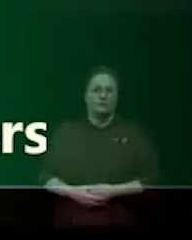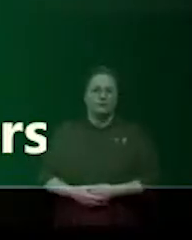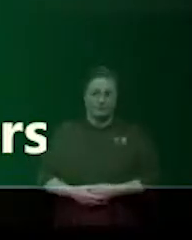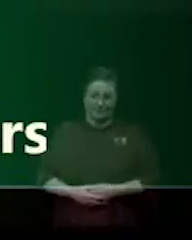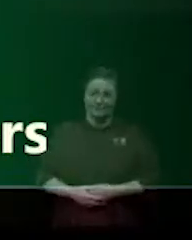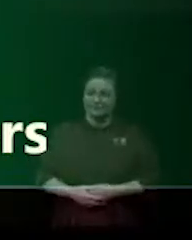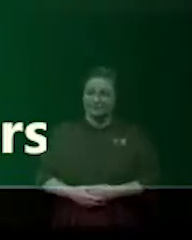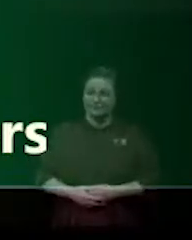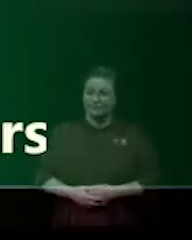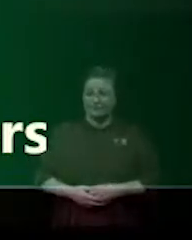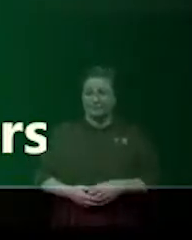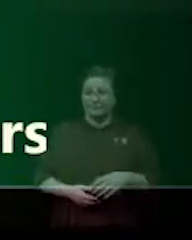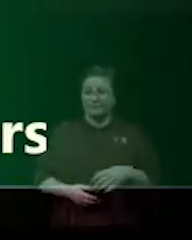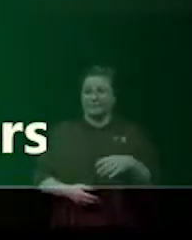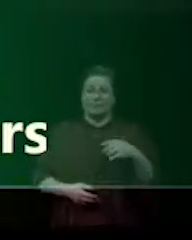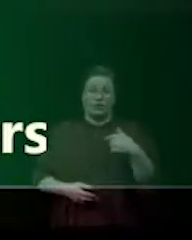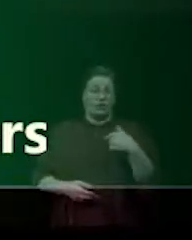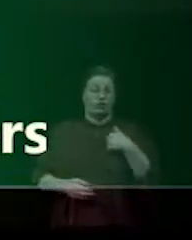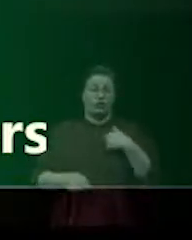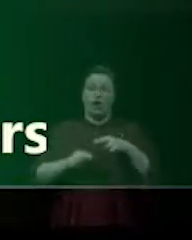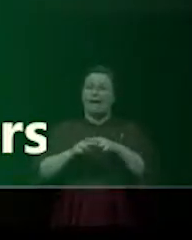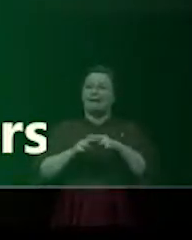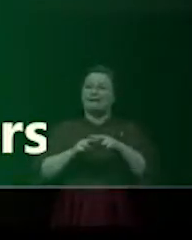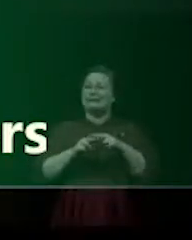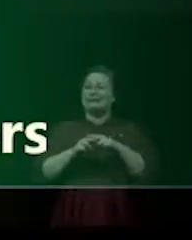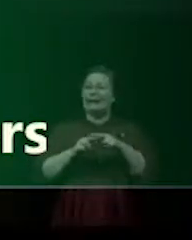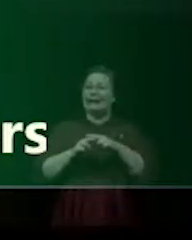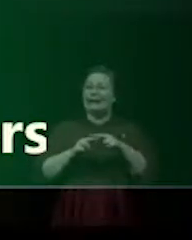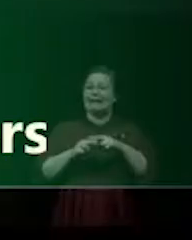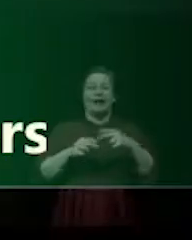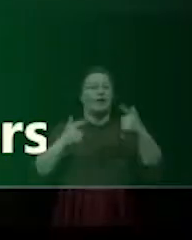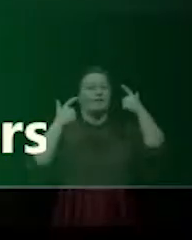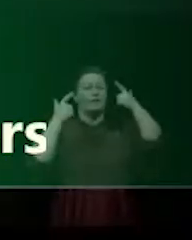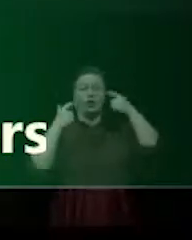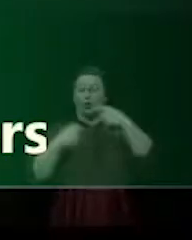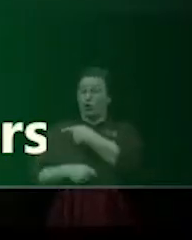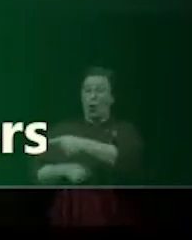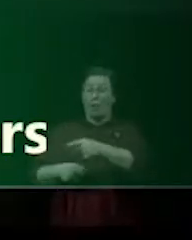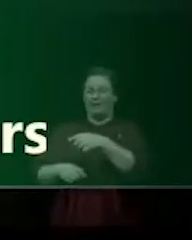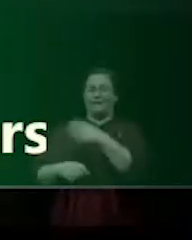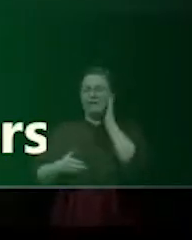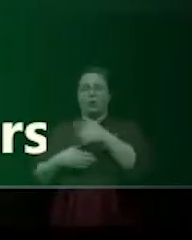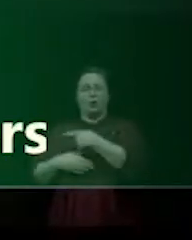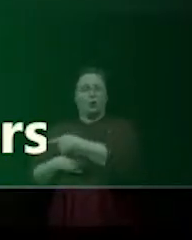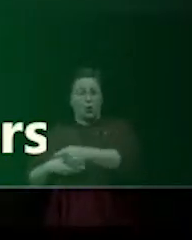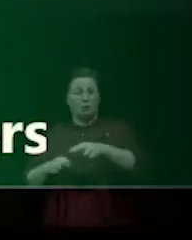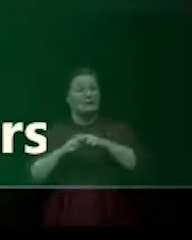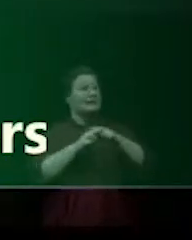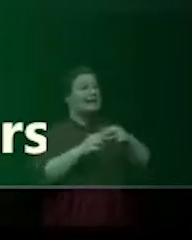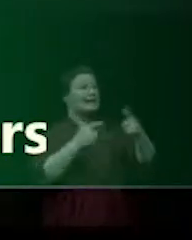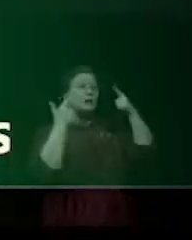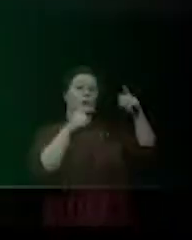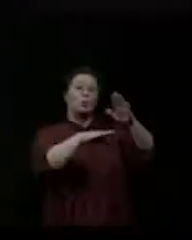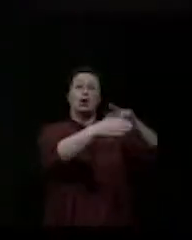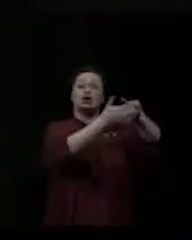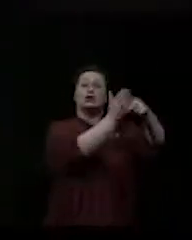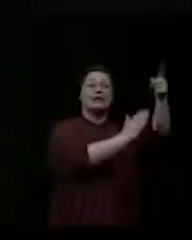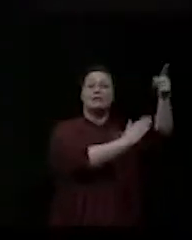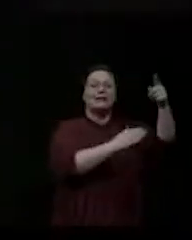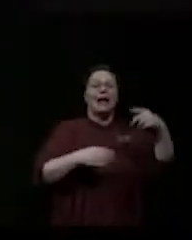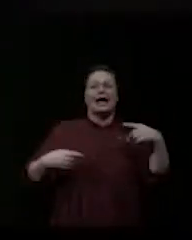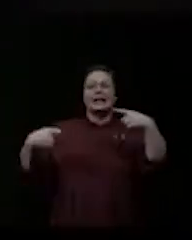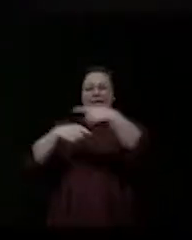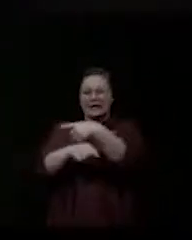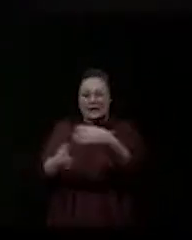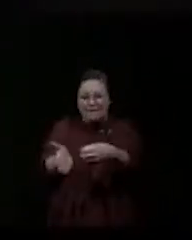While some may no longer hold faith in the system, they hold true to the values